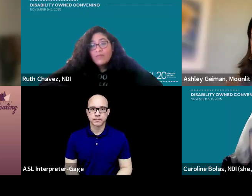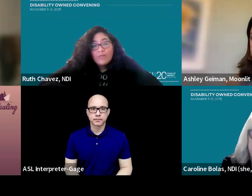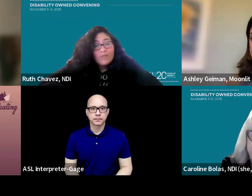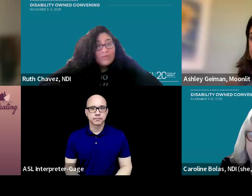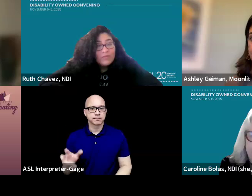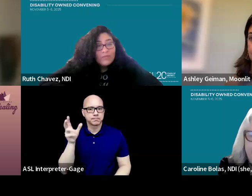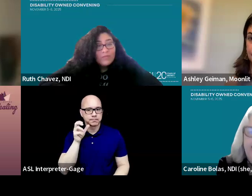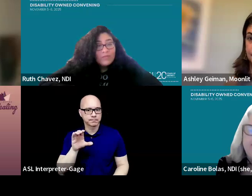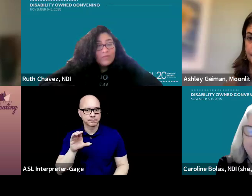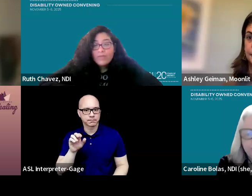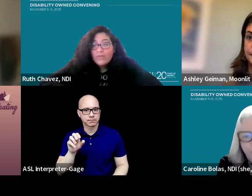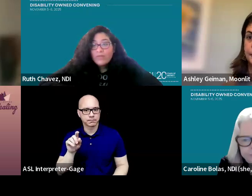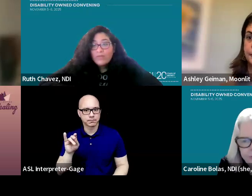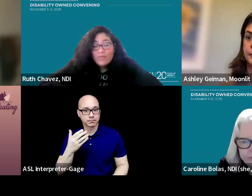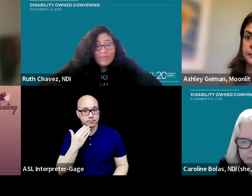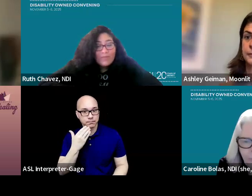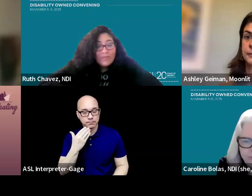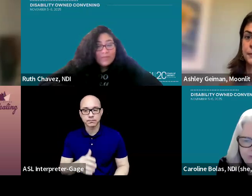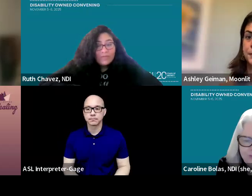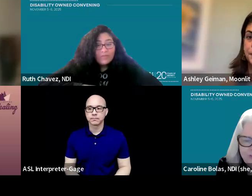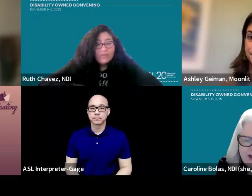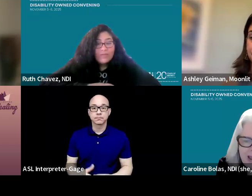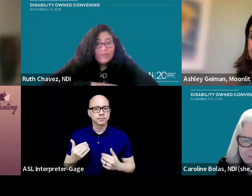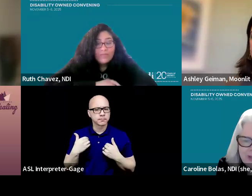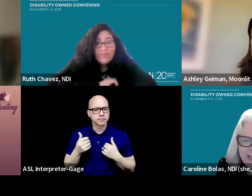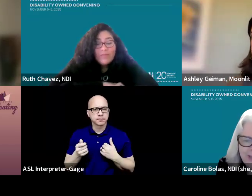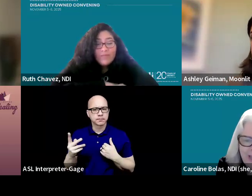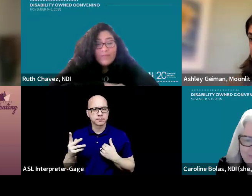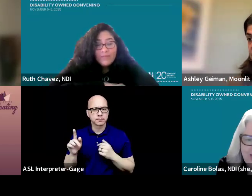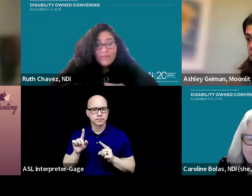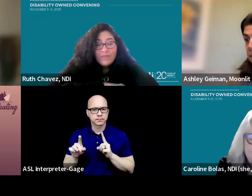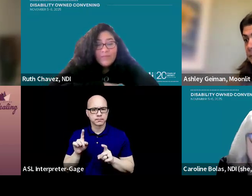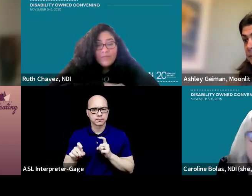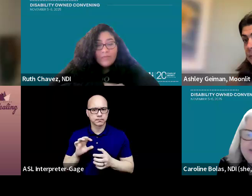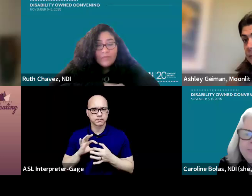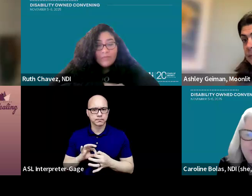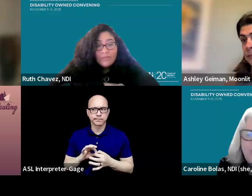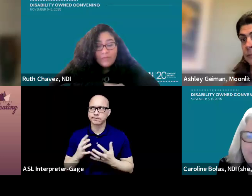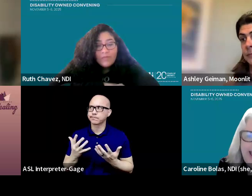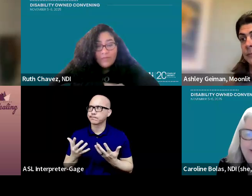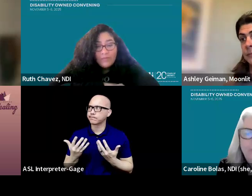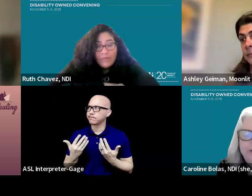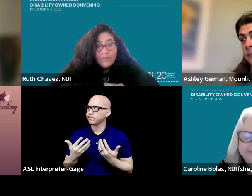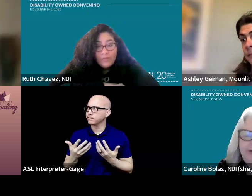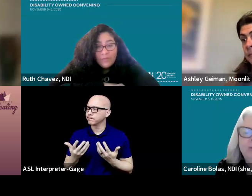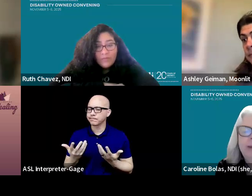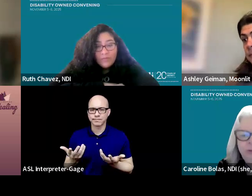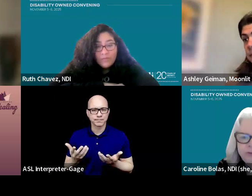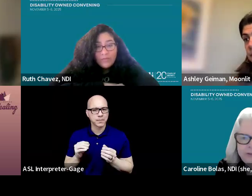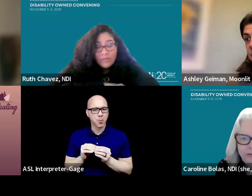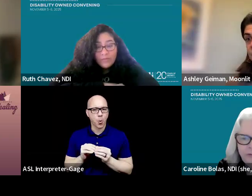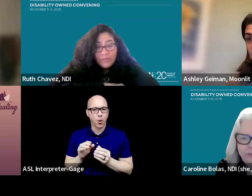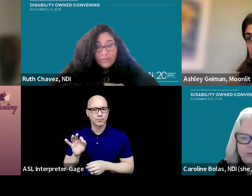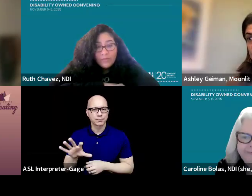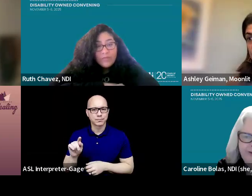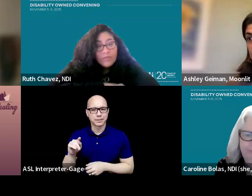Thank you, Ashley. And then we've got quite a few different questions around, like, just can you give more help at pointers how you might